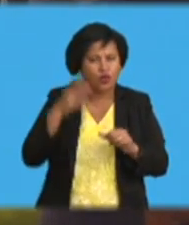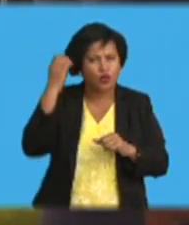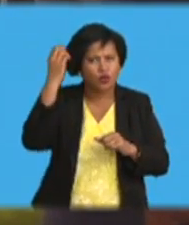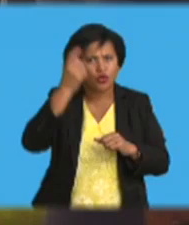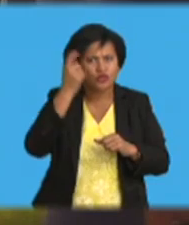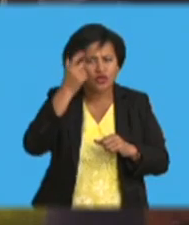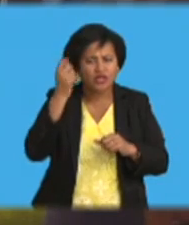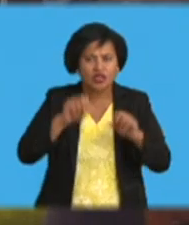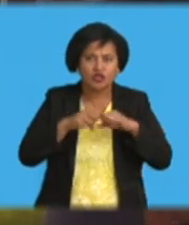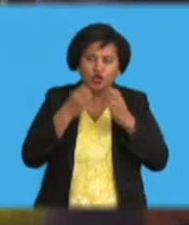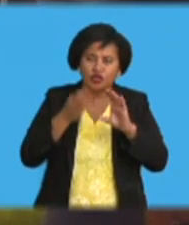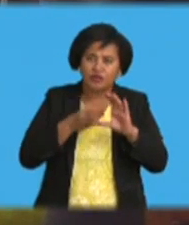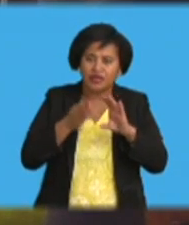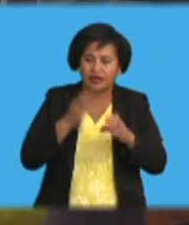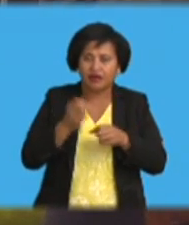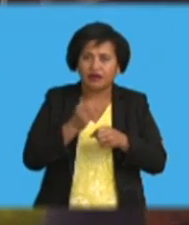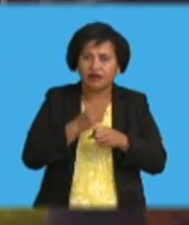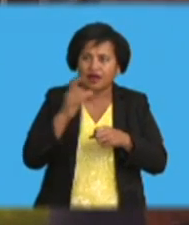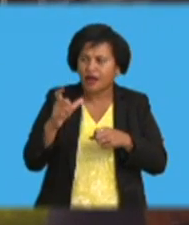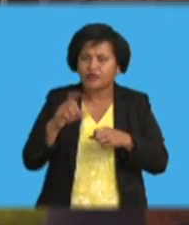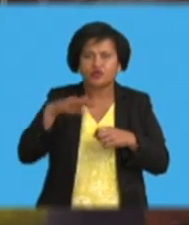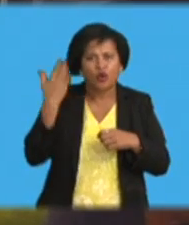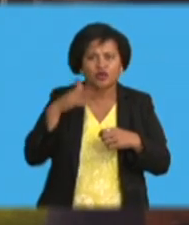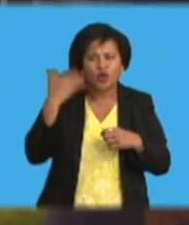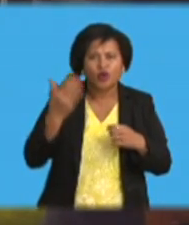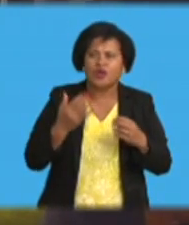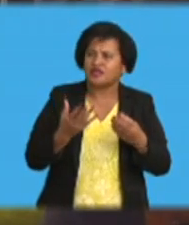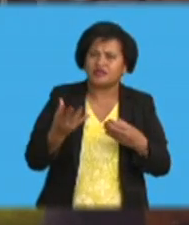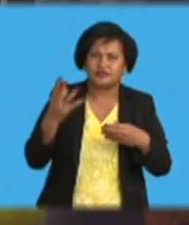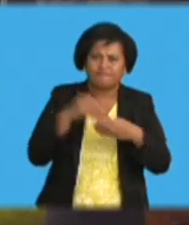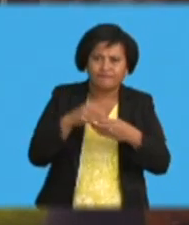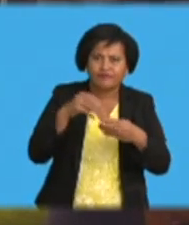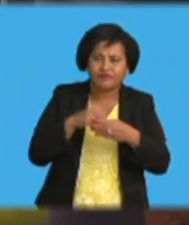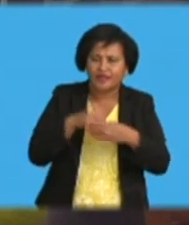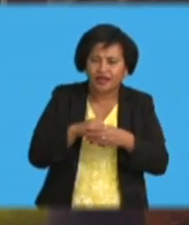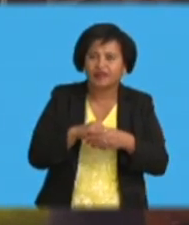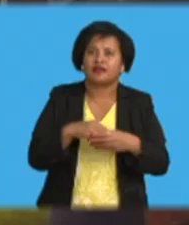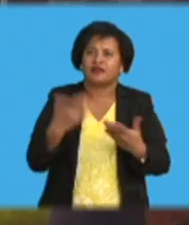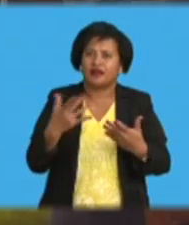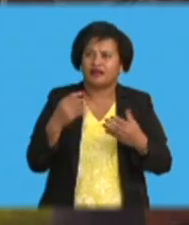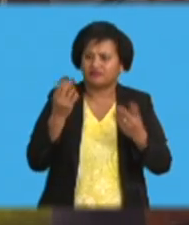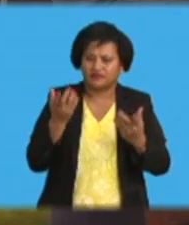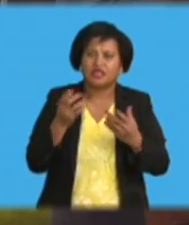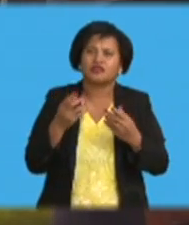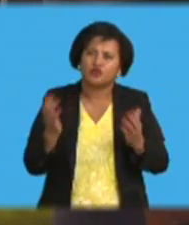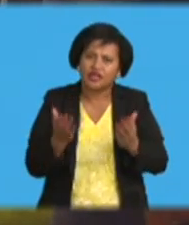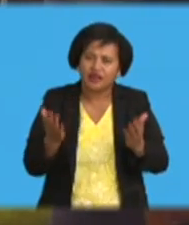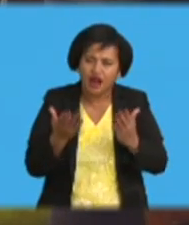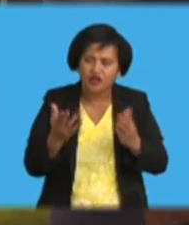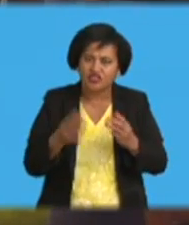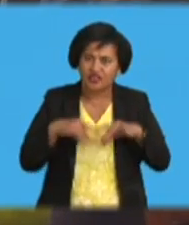companies are not doing nearly enough to remove misleading and illegal content, including content that incites hatred and